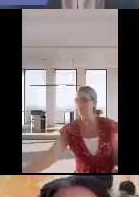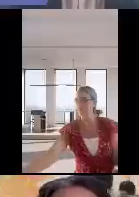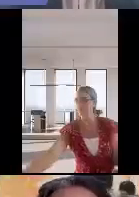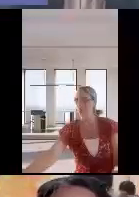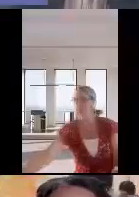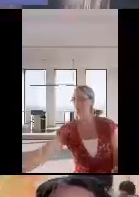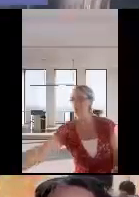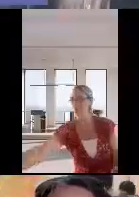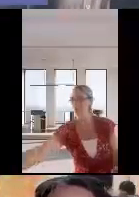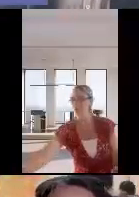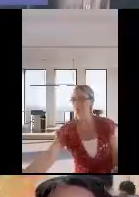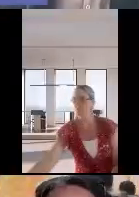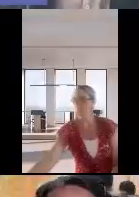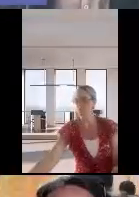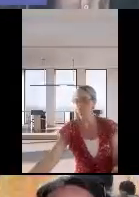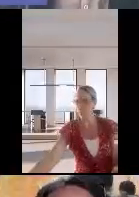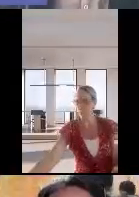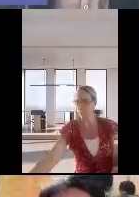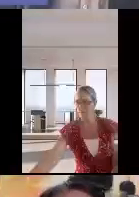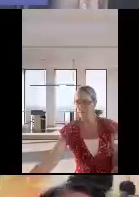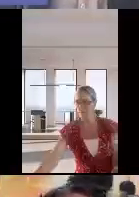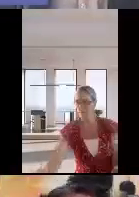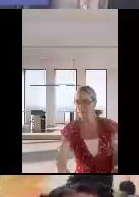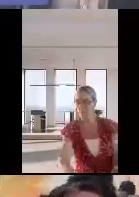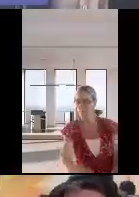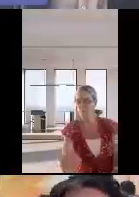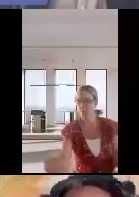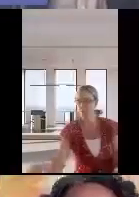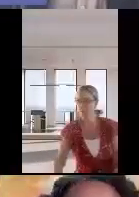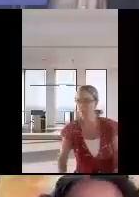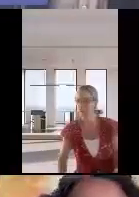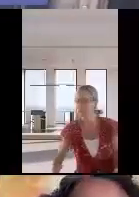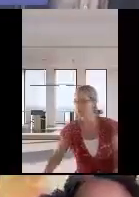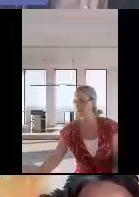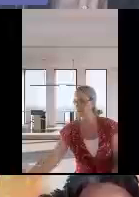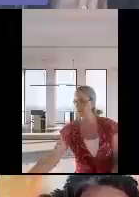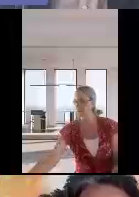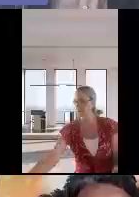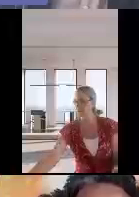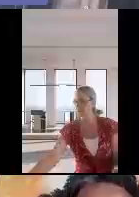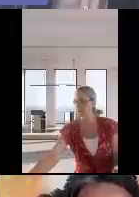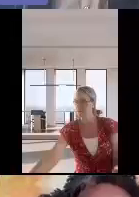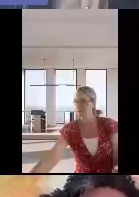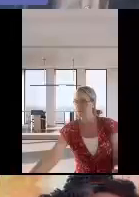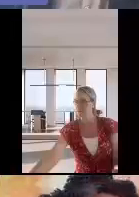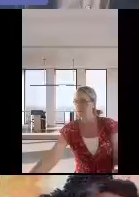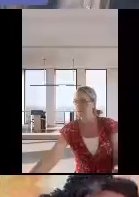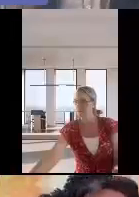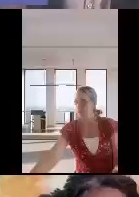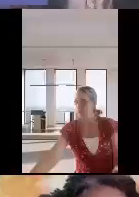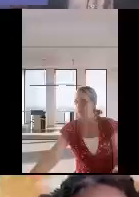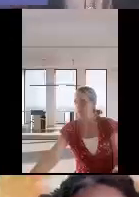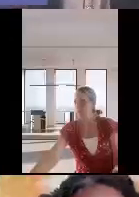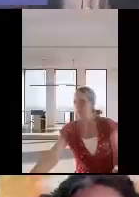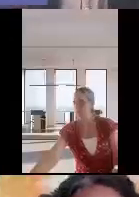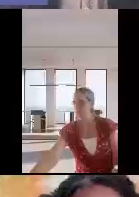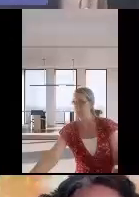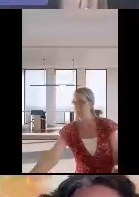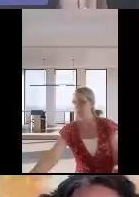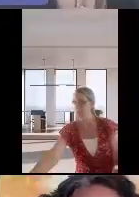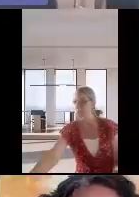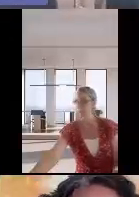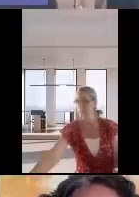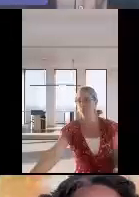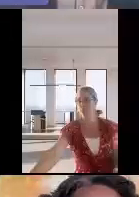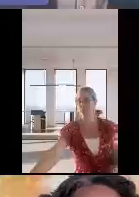growth from September 2022 to present, which is now approximately at 97 schools, and will continue to expand its offerings